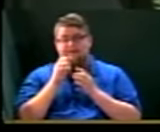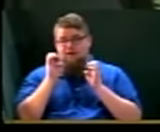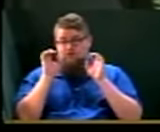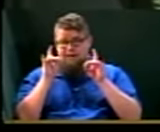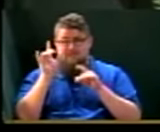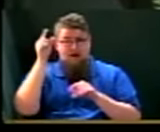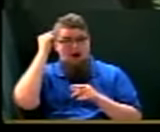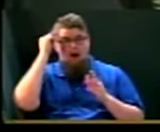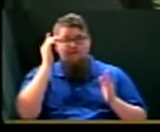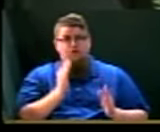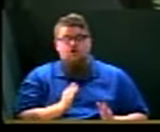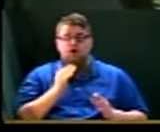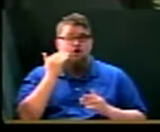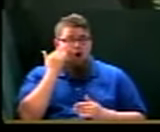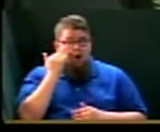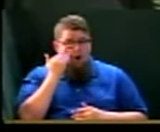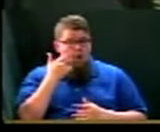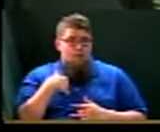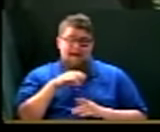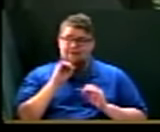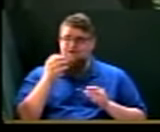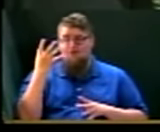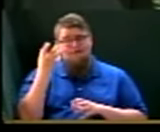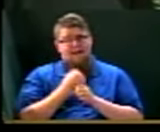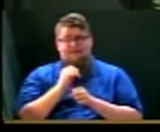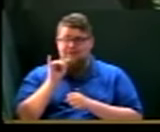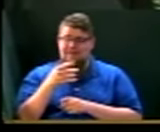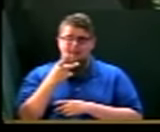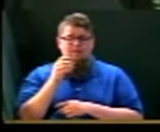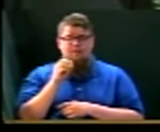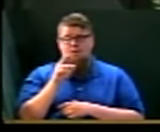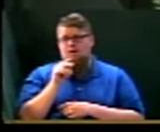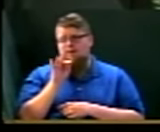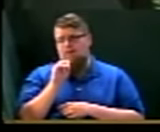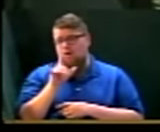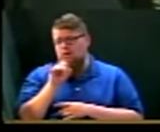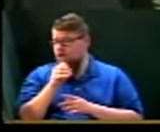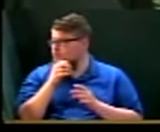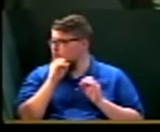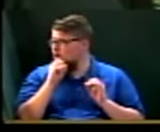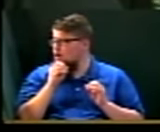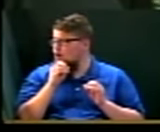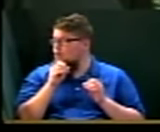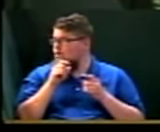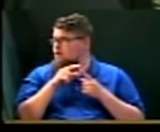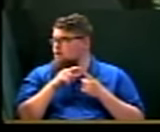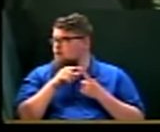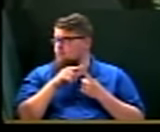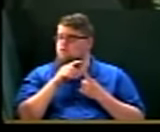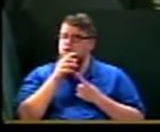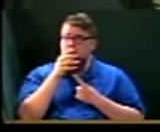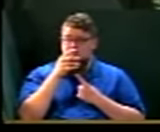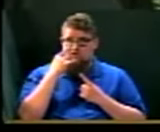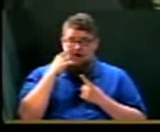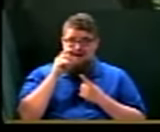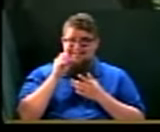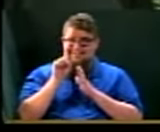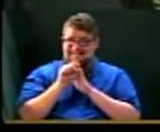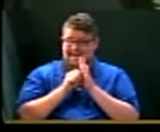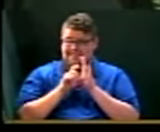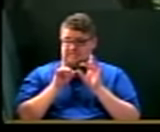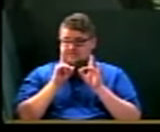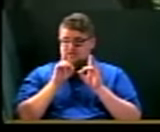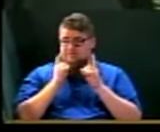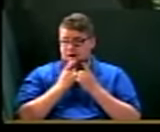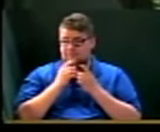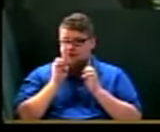governor know that we have no confidence in this portfolio process, in the 10 ready testing, or in our State Department of